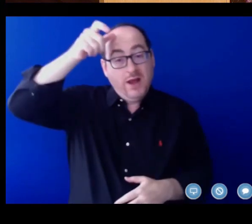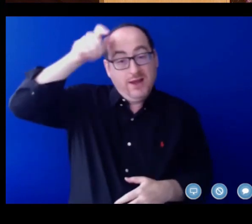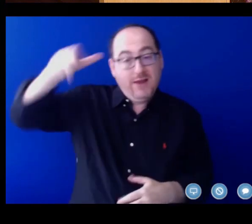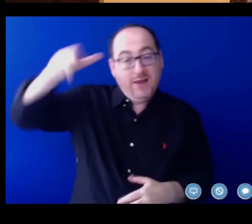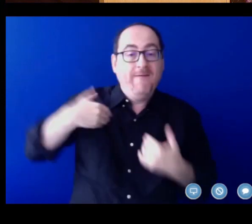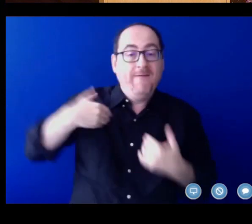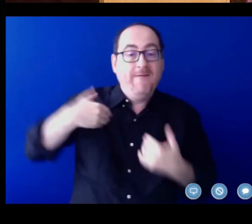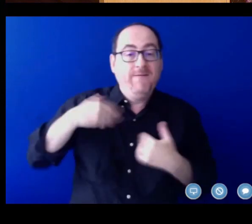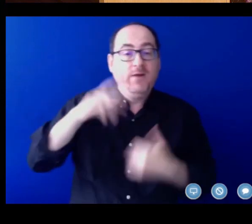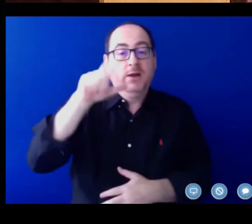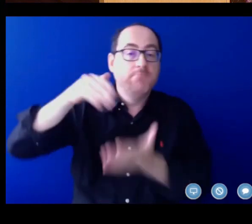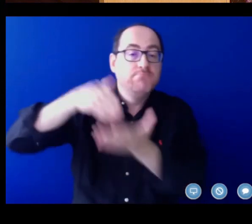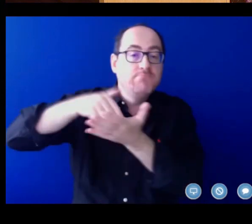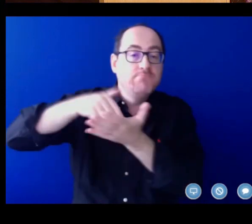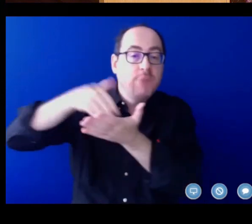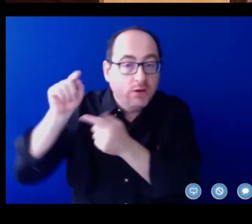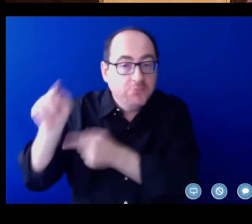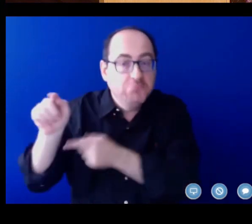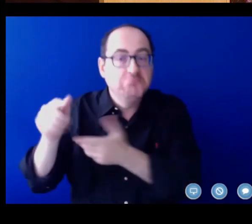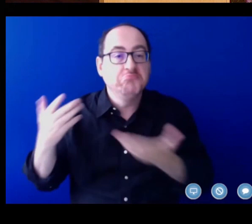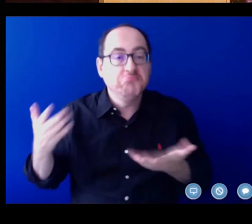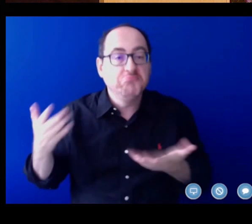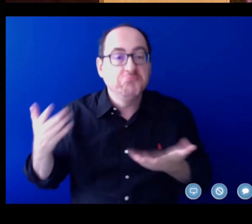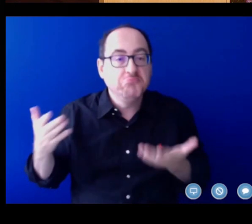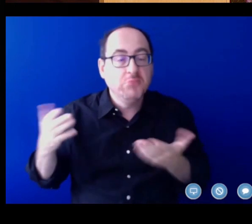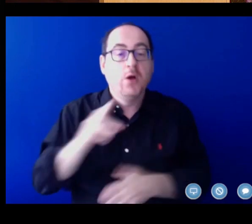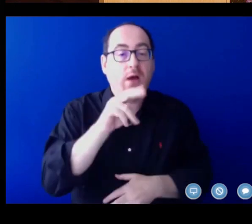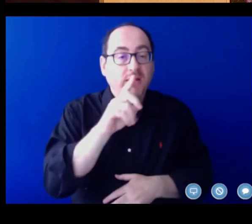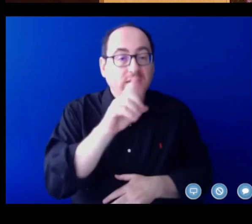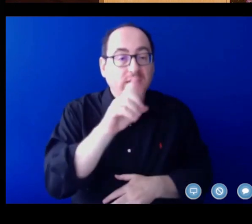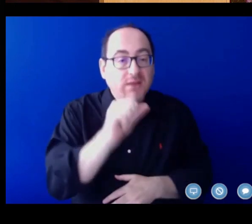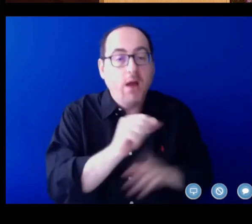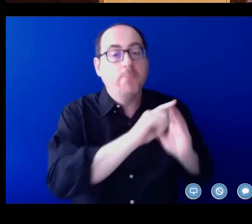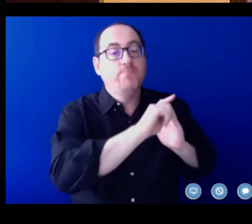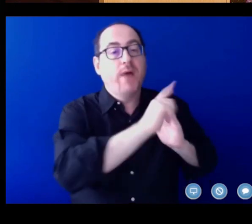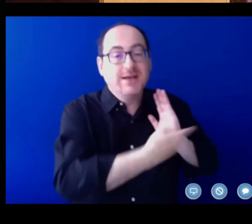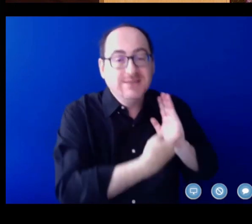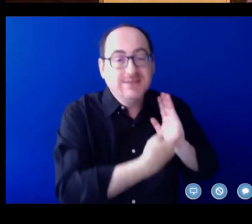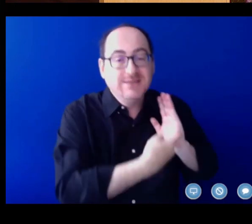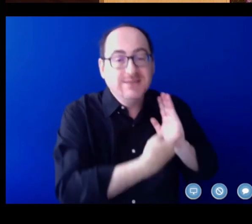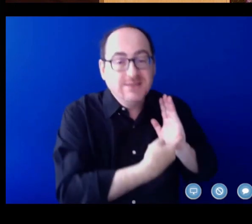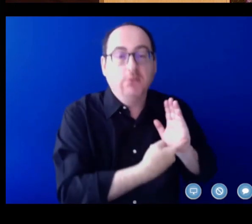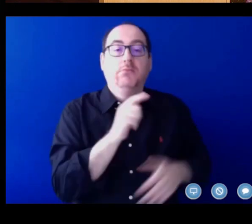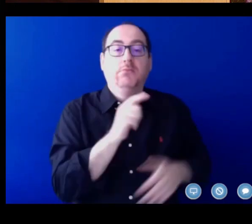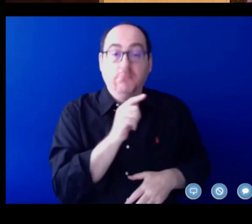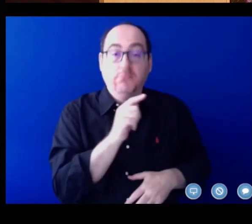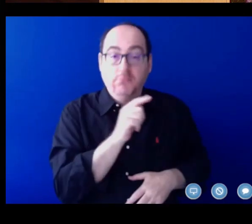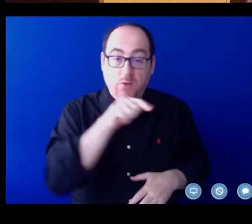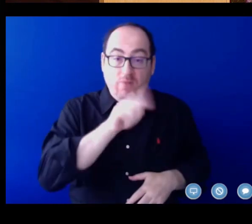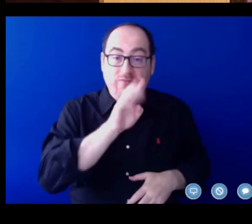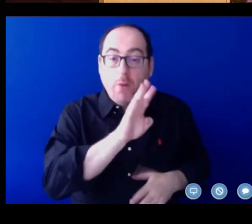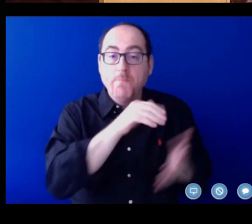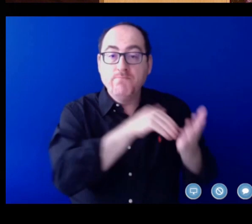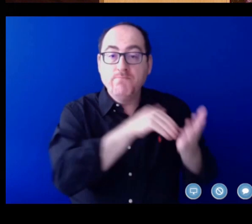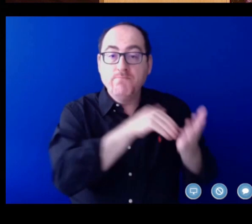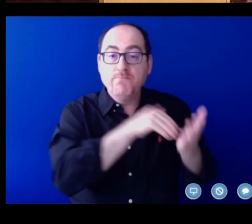country that also produces many refugees of its own. The other thing to note here is that only a tiny proportion of the